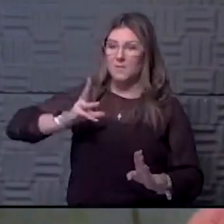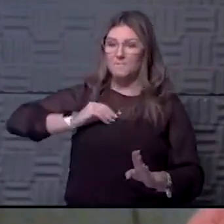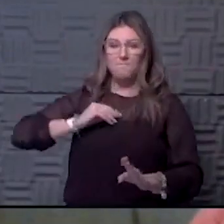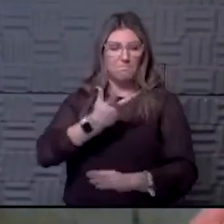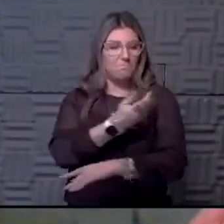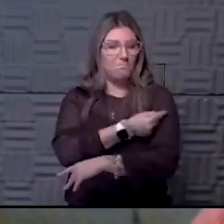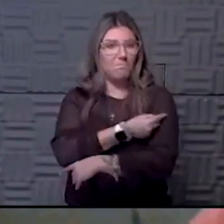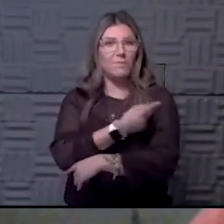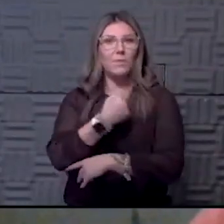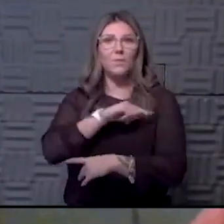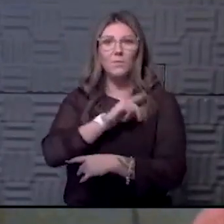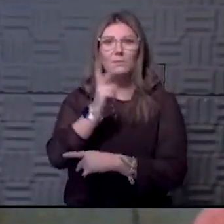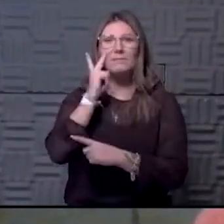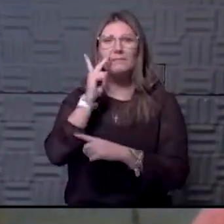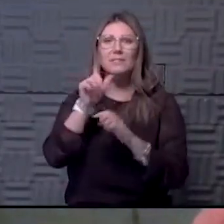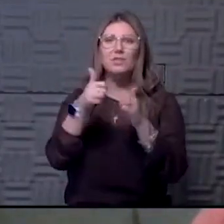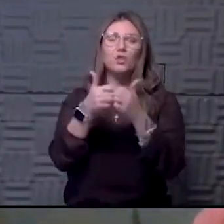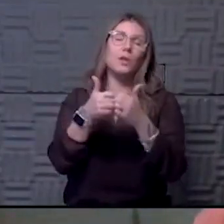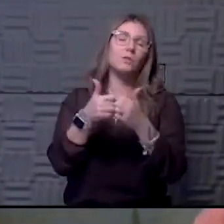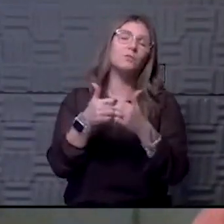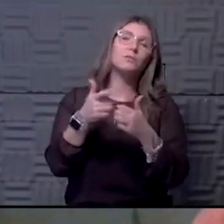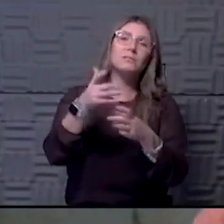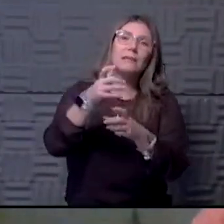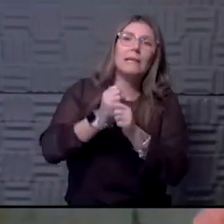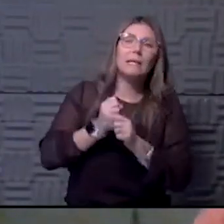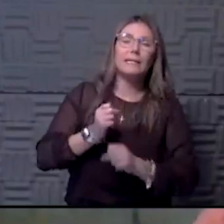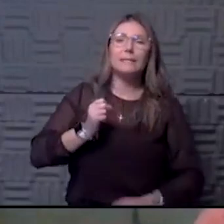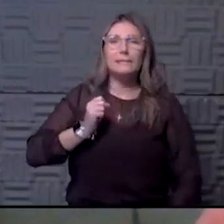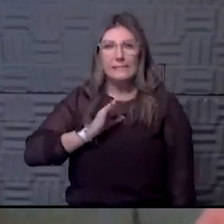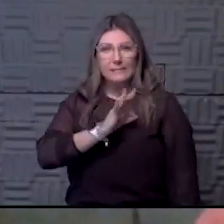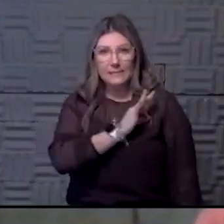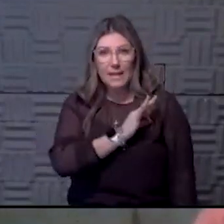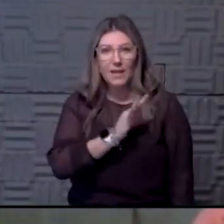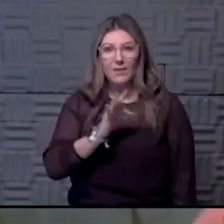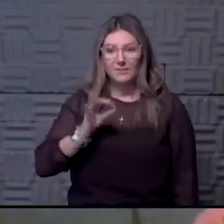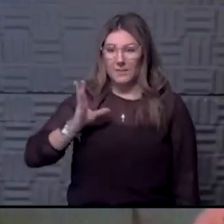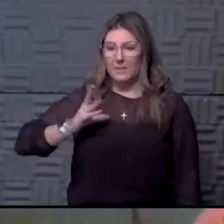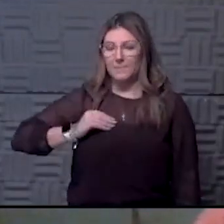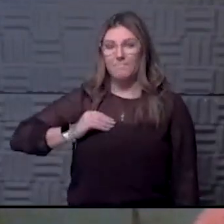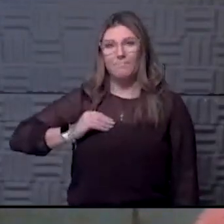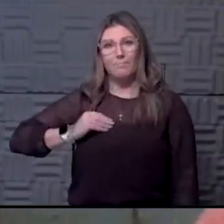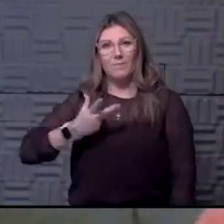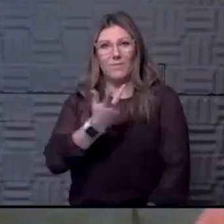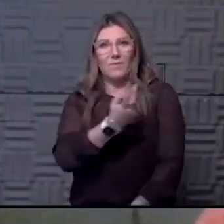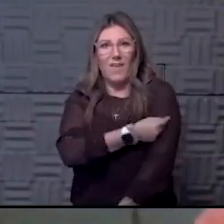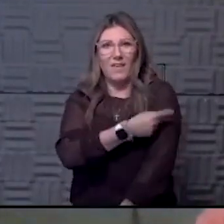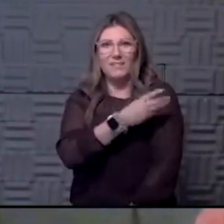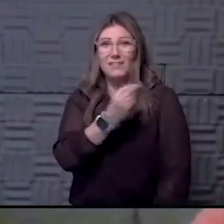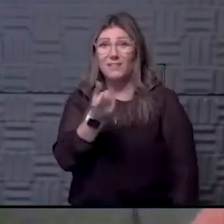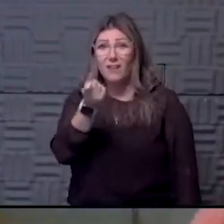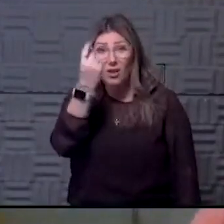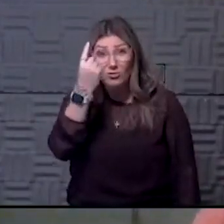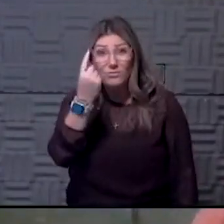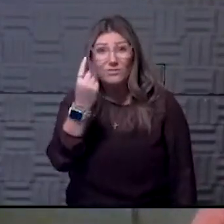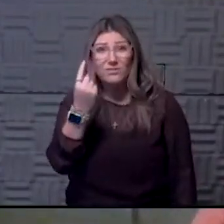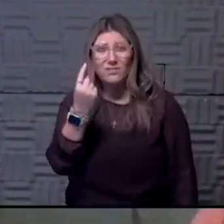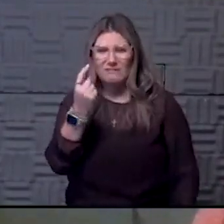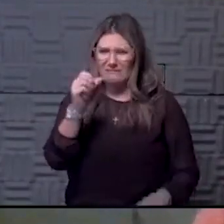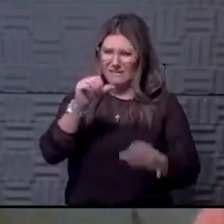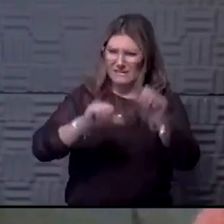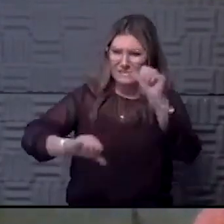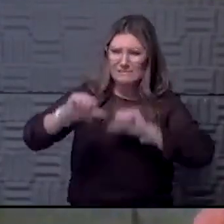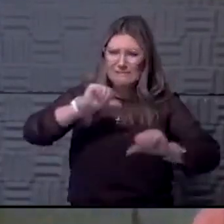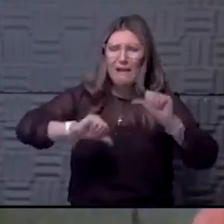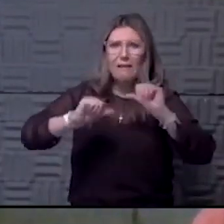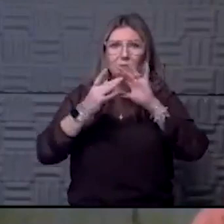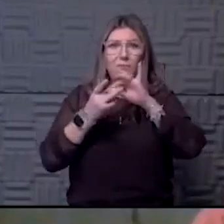We continue to see some challenges in getting the staff to accept the vaccine and to understand the science behind it, but I